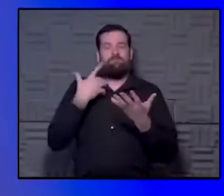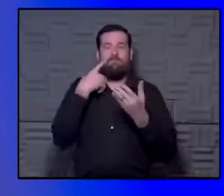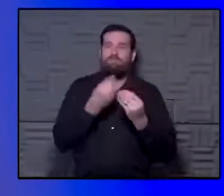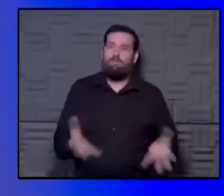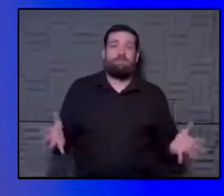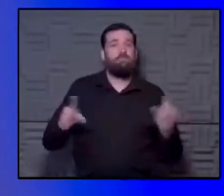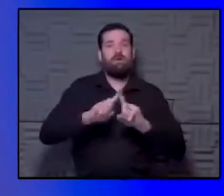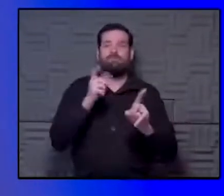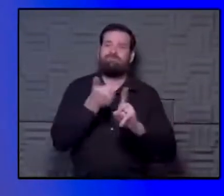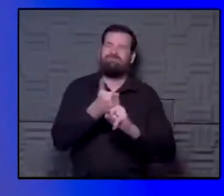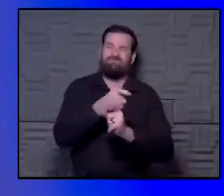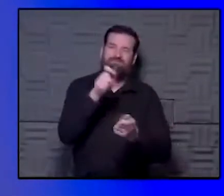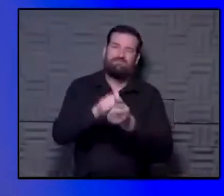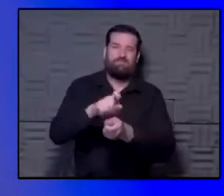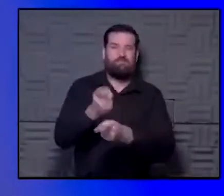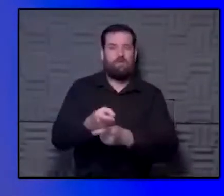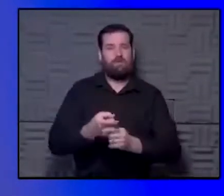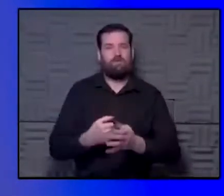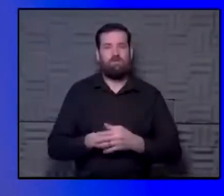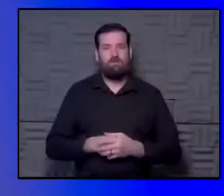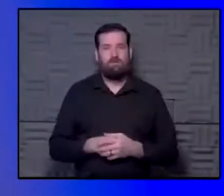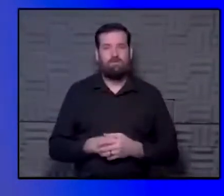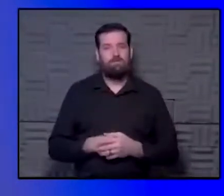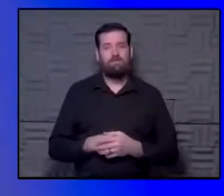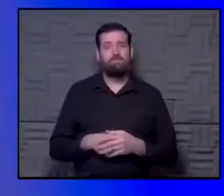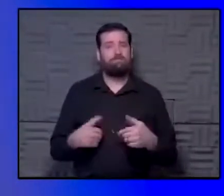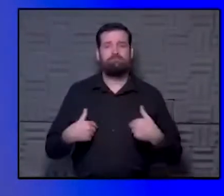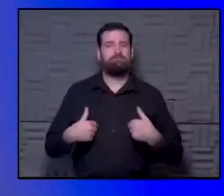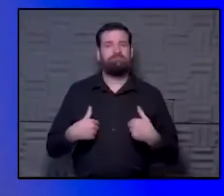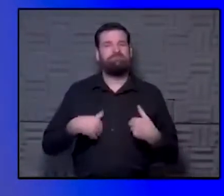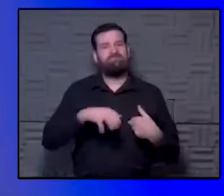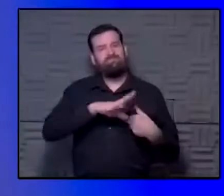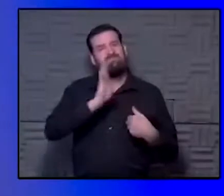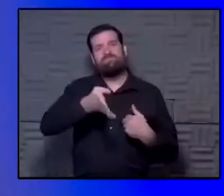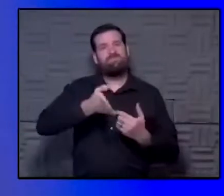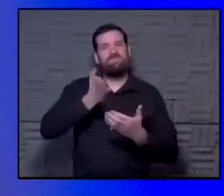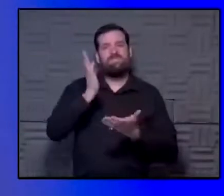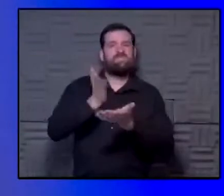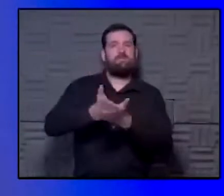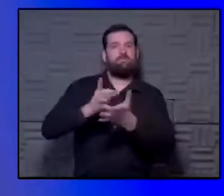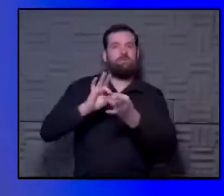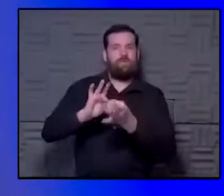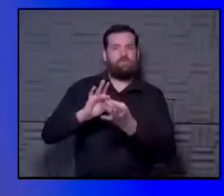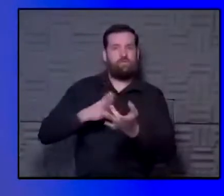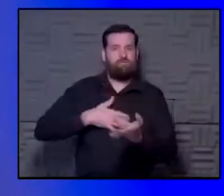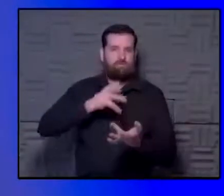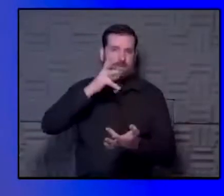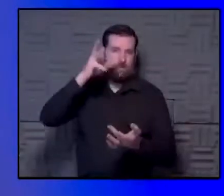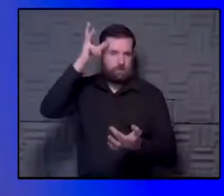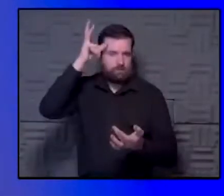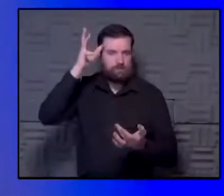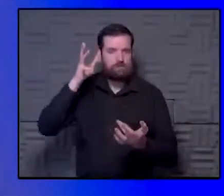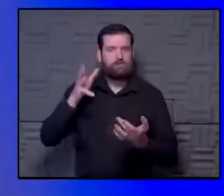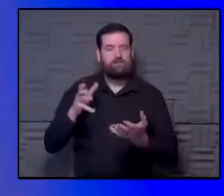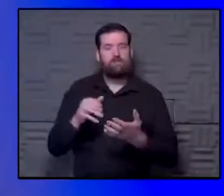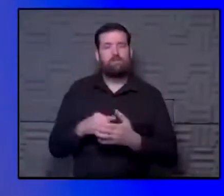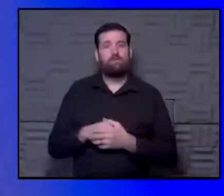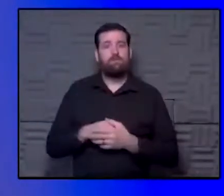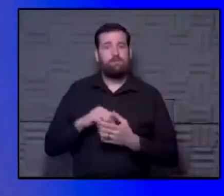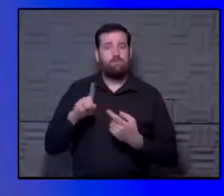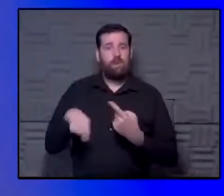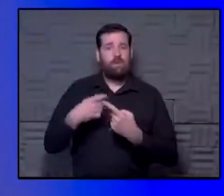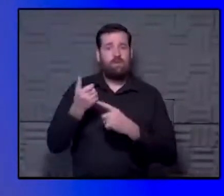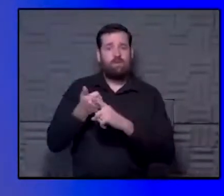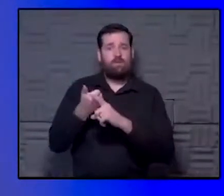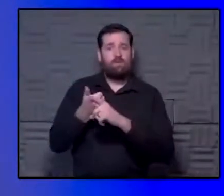But he's exactly right. I haven't stopped my relationship with my parents. When they